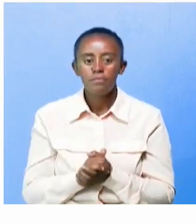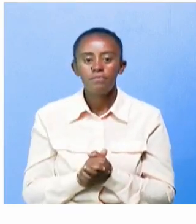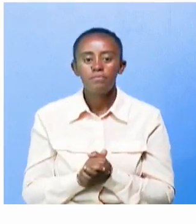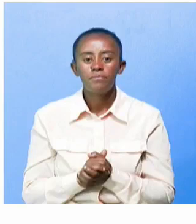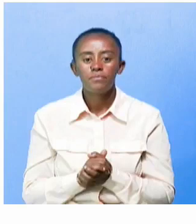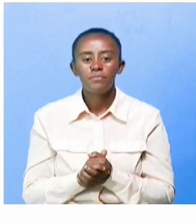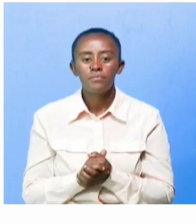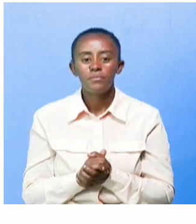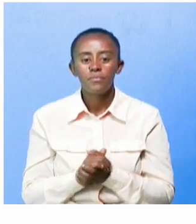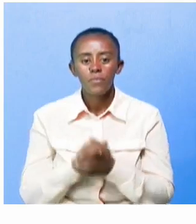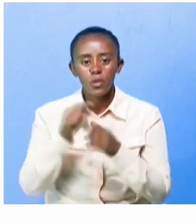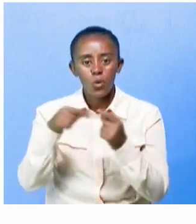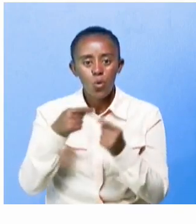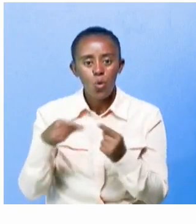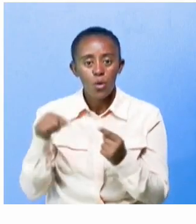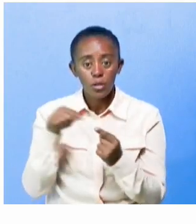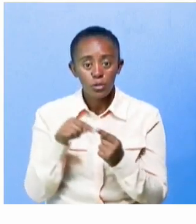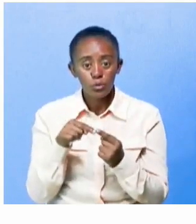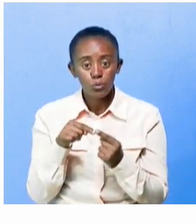going to